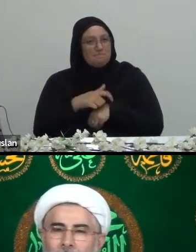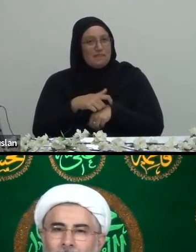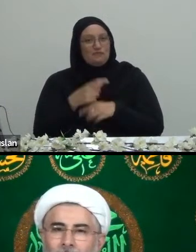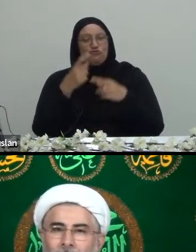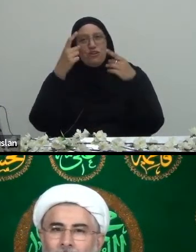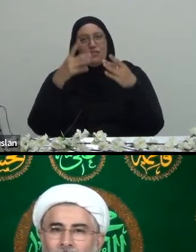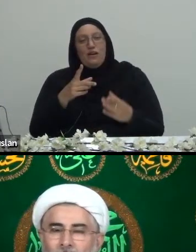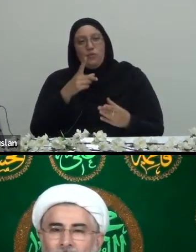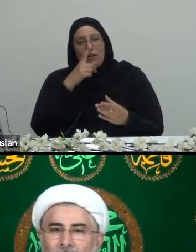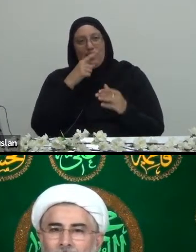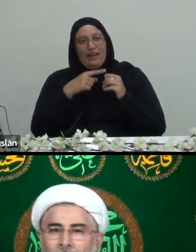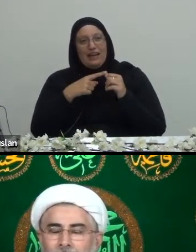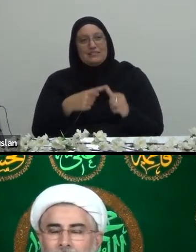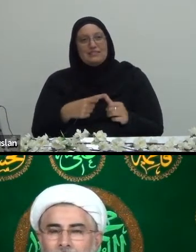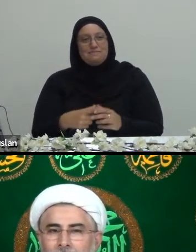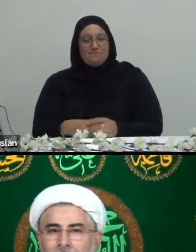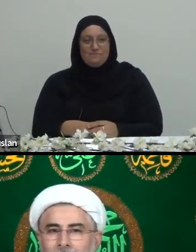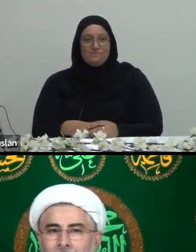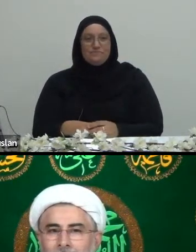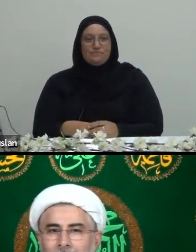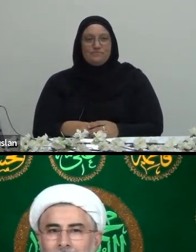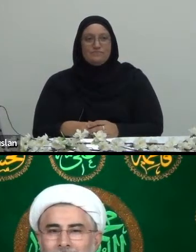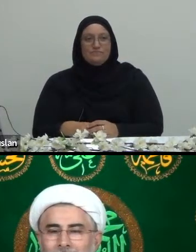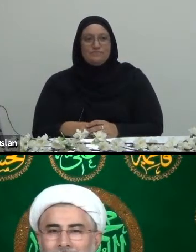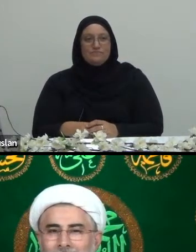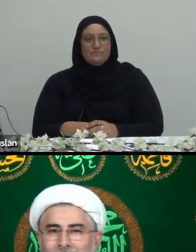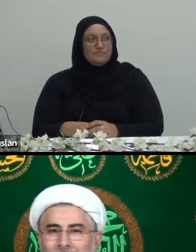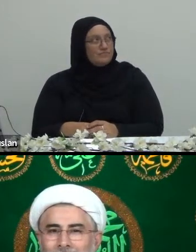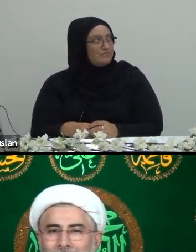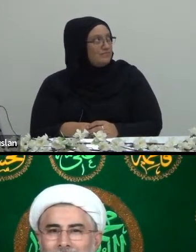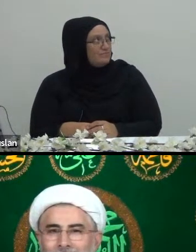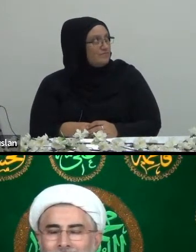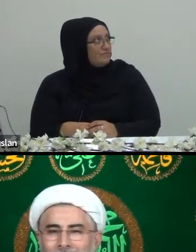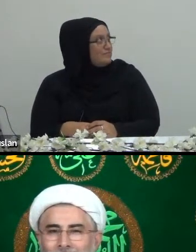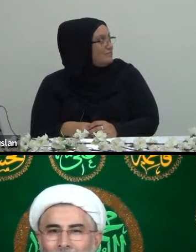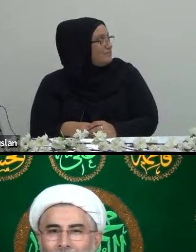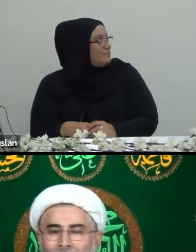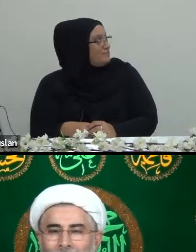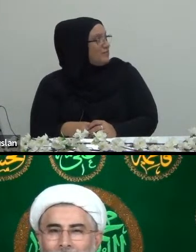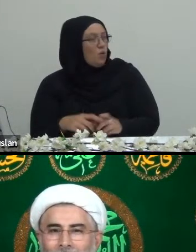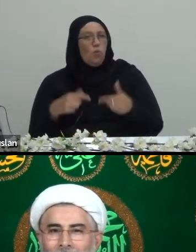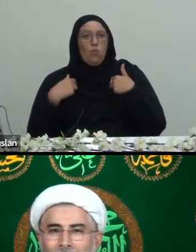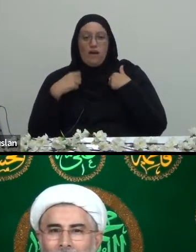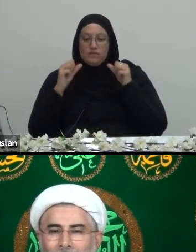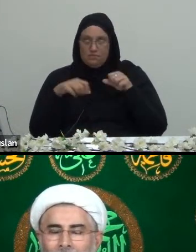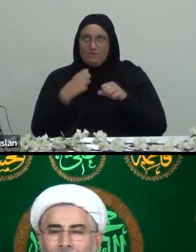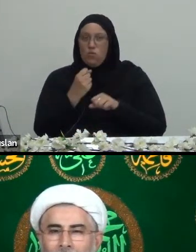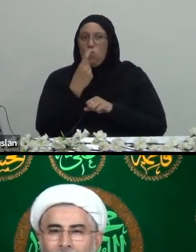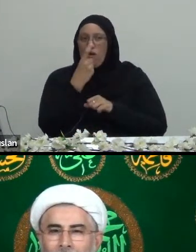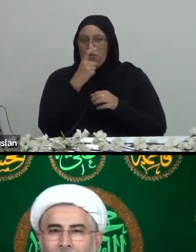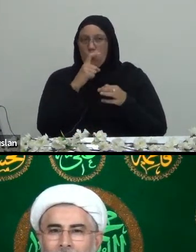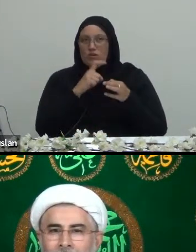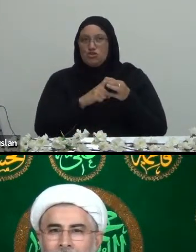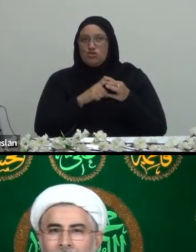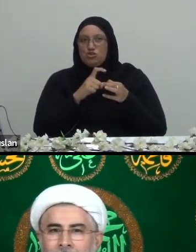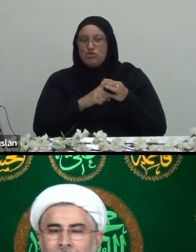to ask those questions. We do have a question here that I think will help clarify something. A